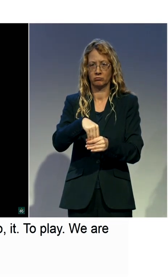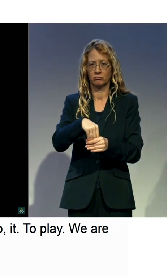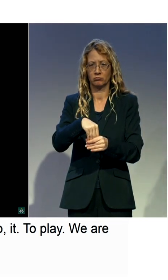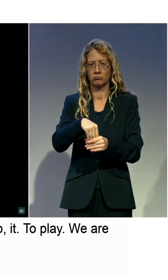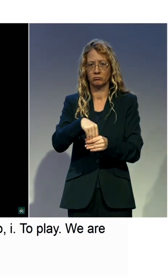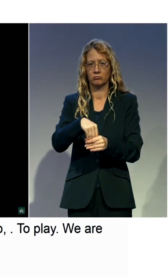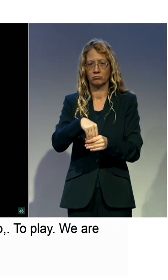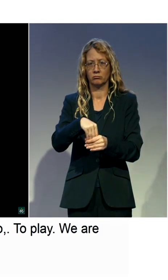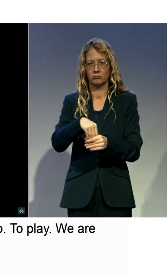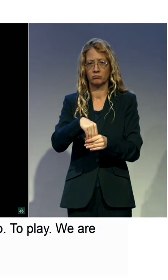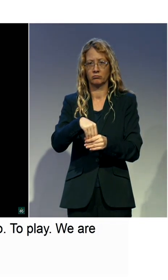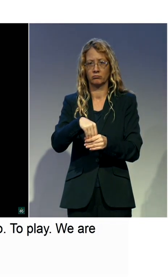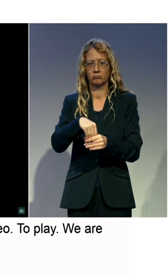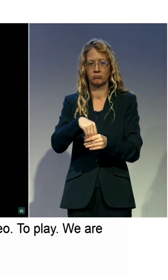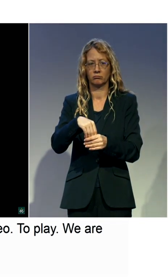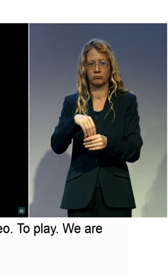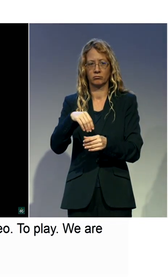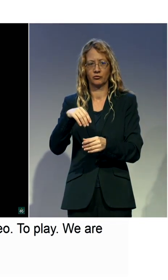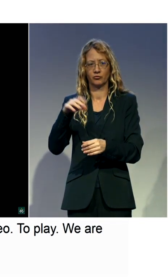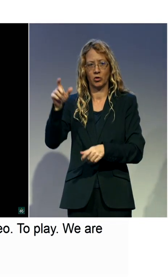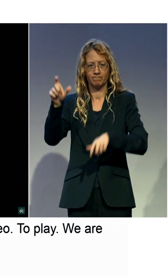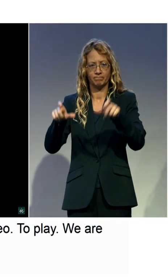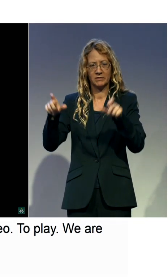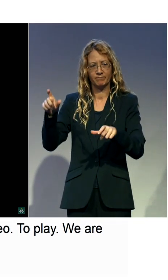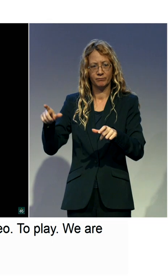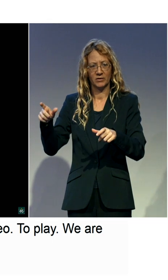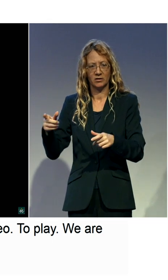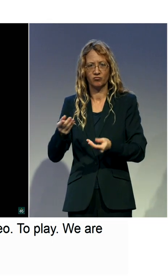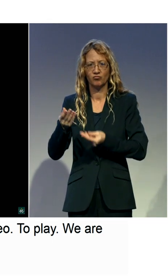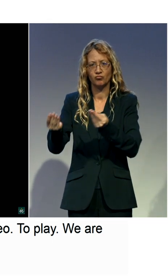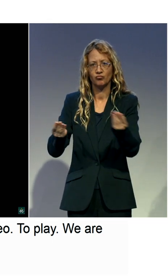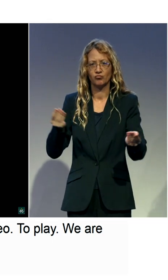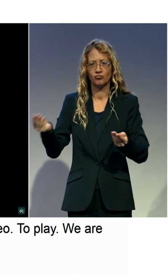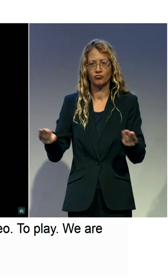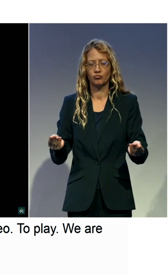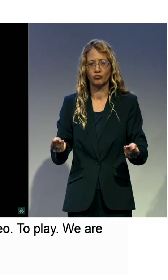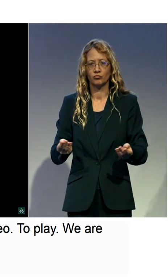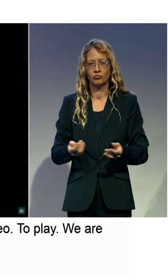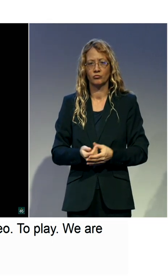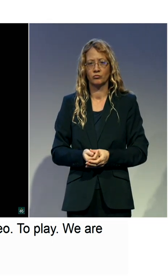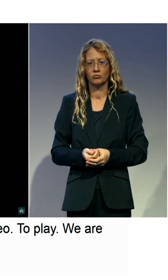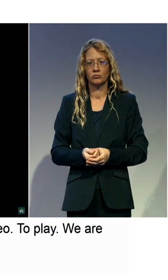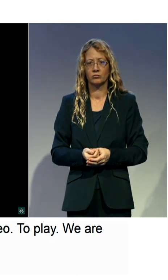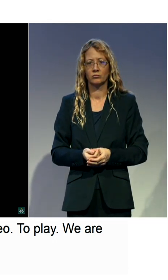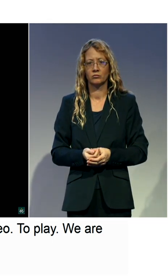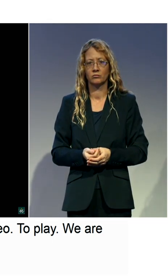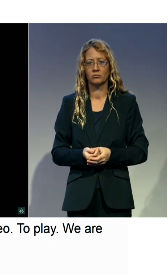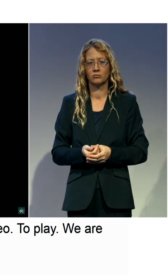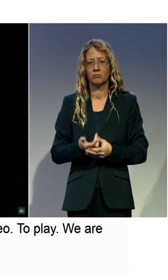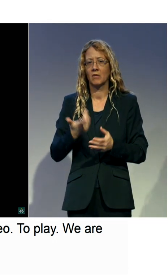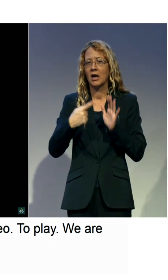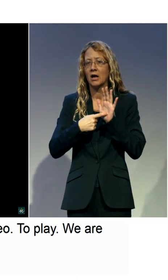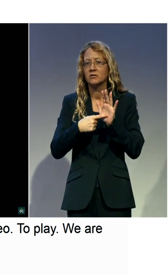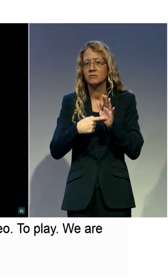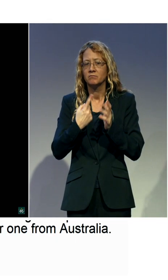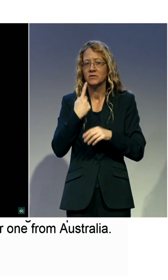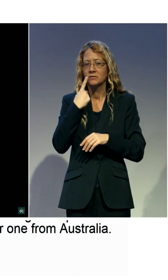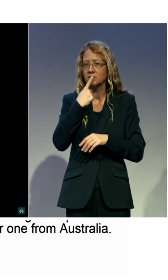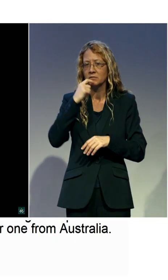In recent years, our work has included access to dental care, access to the justice support system,